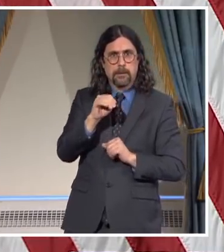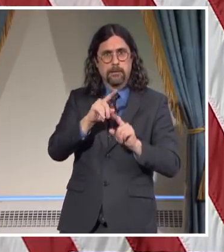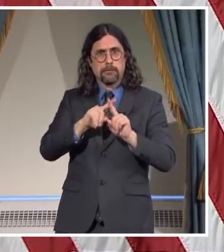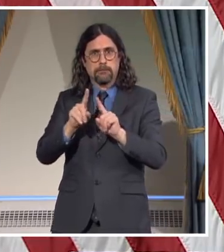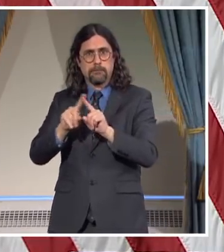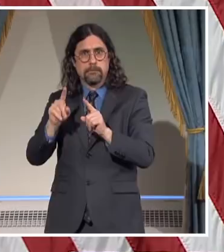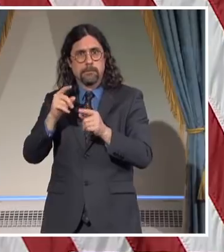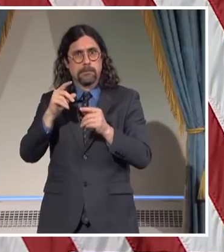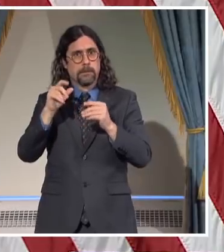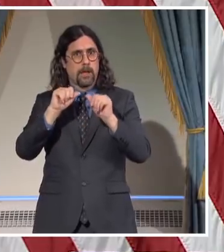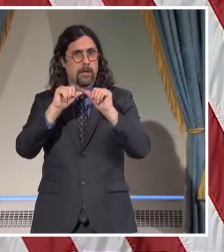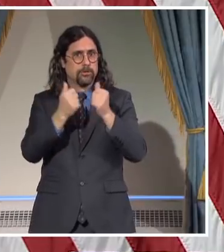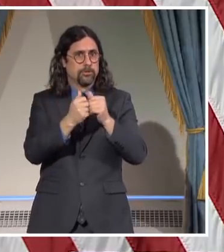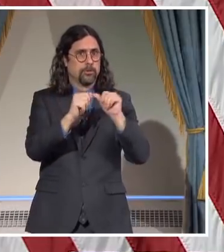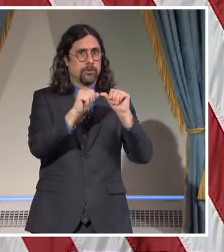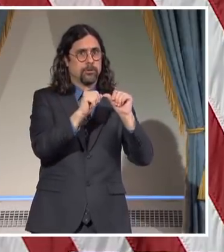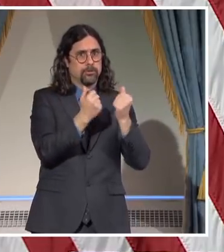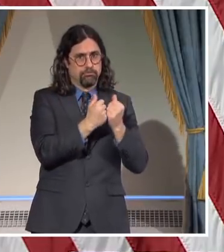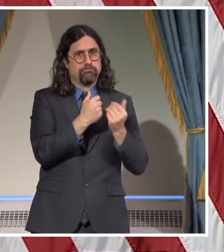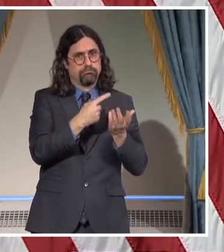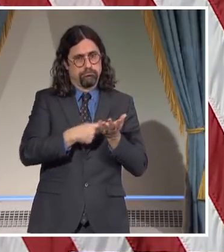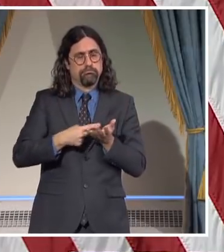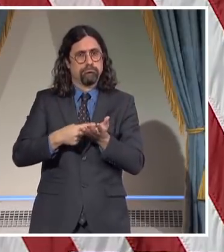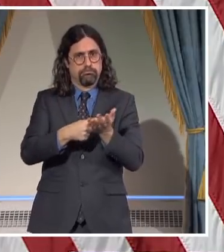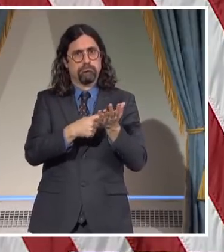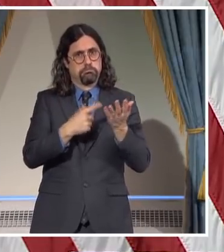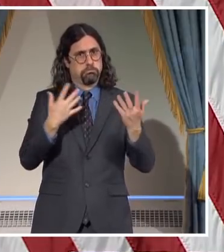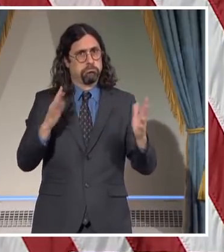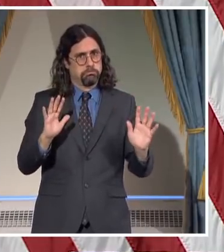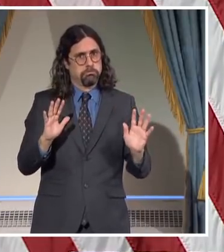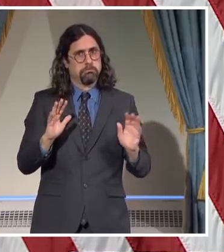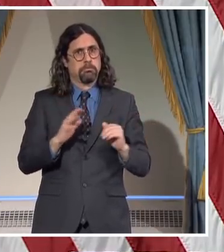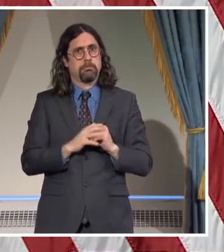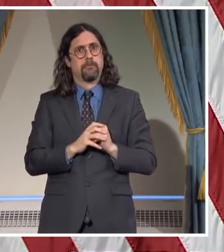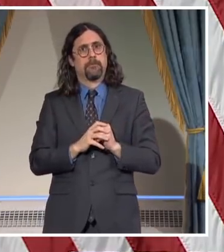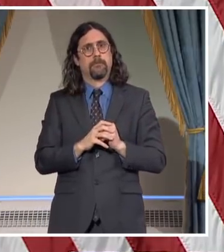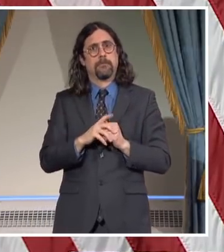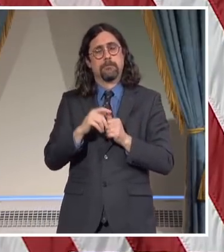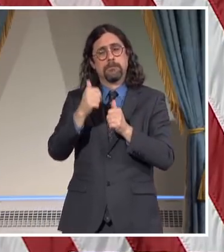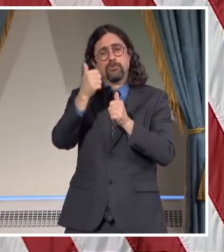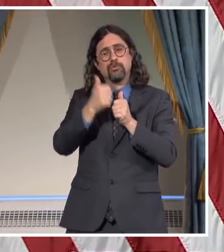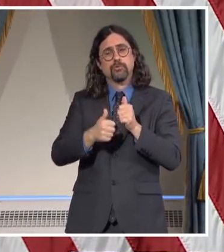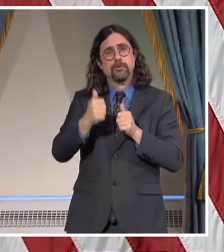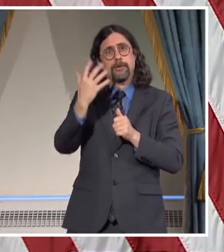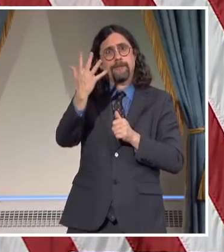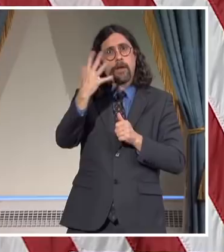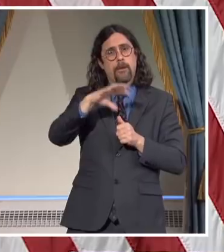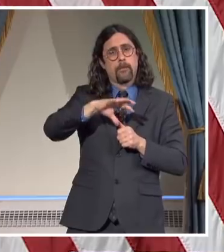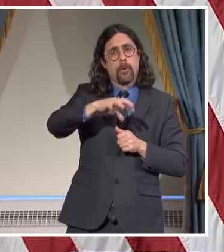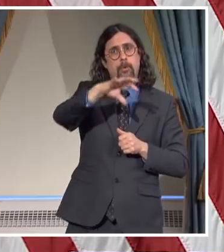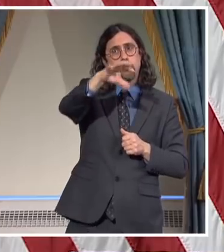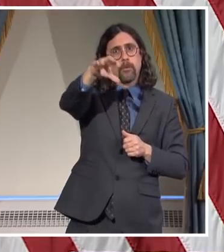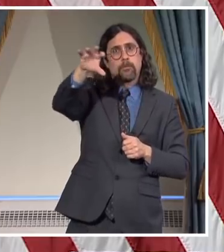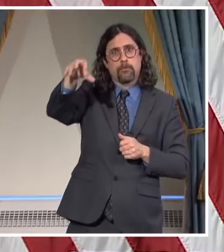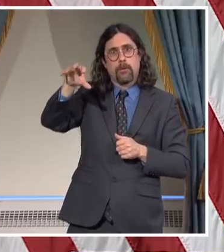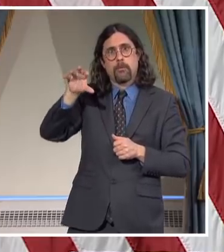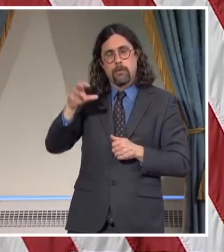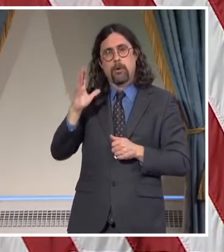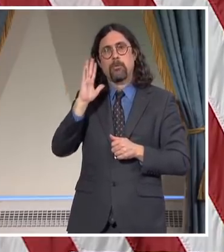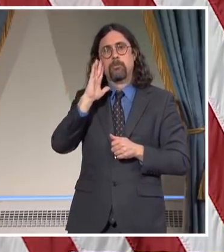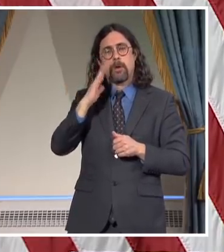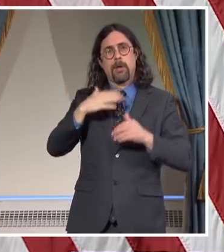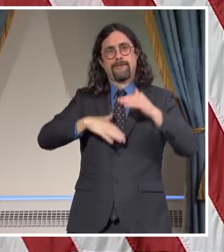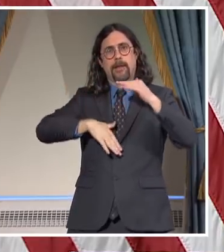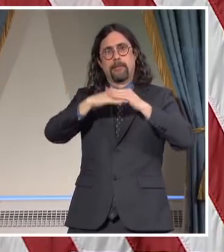borough. Key point is to make sure that we are confident about the enforcement levels. We're going to announce those sites,